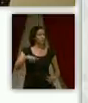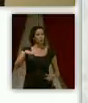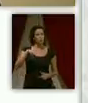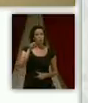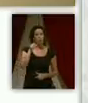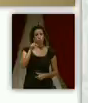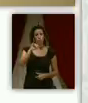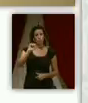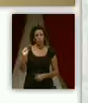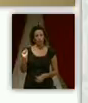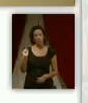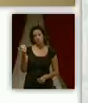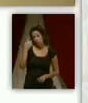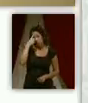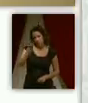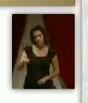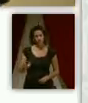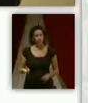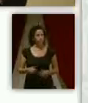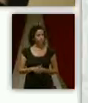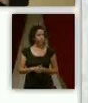This is a Nokia.